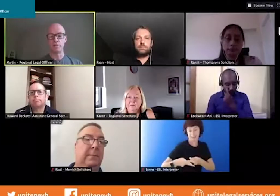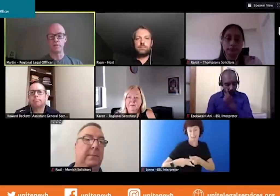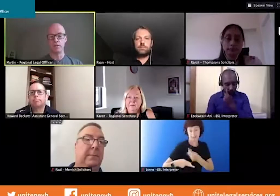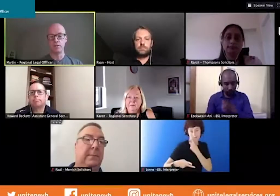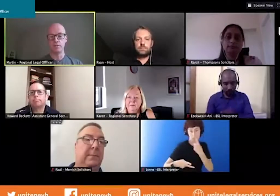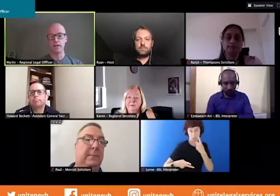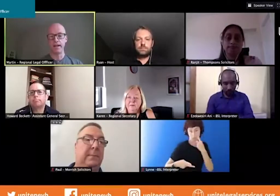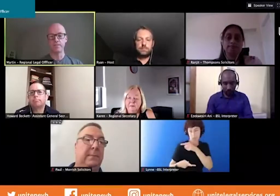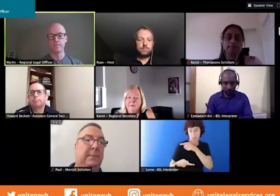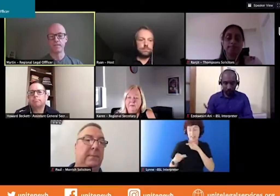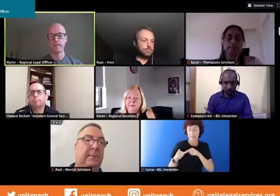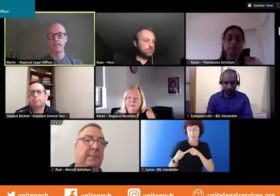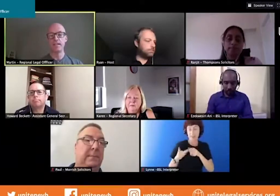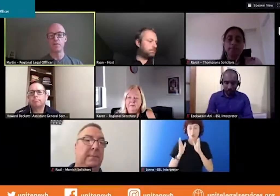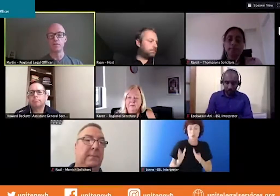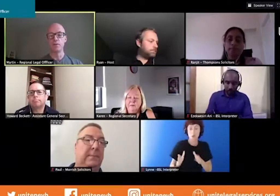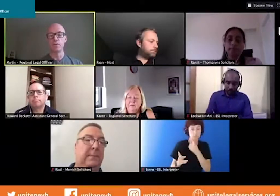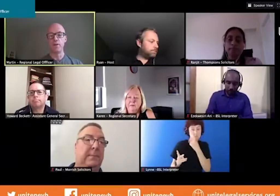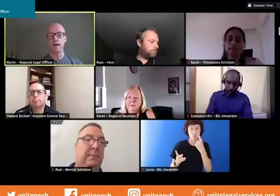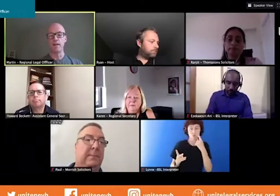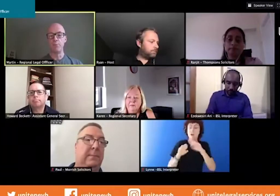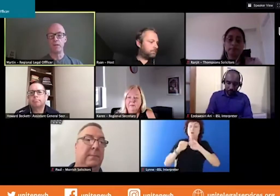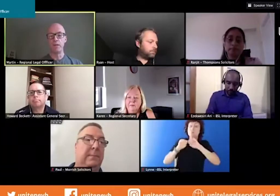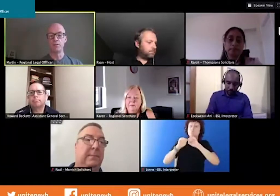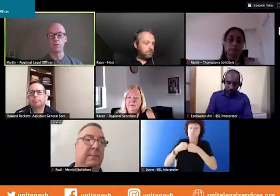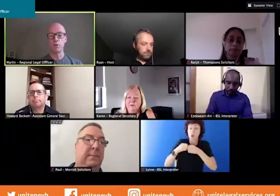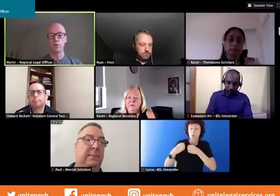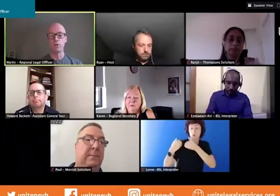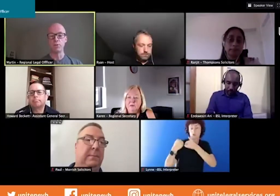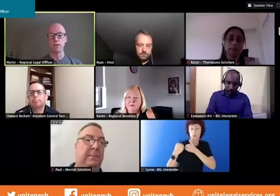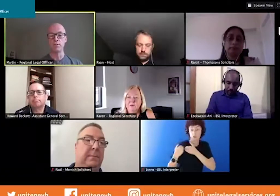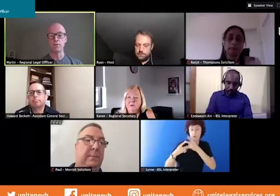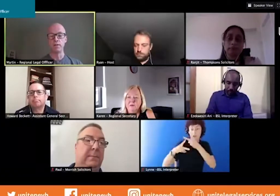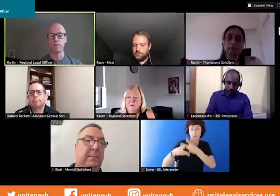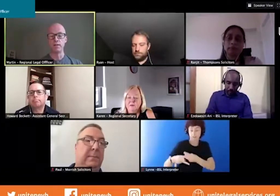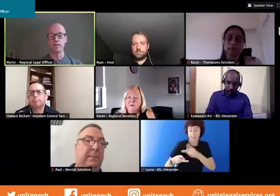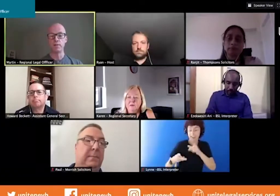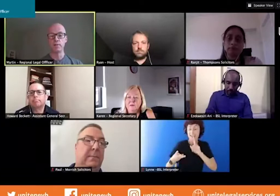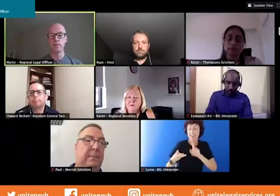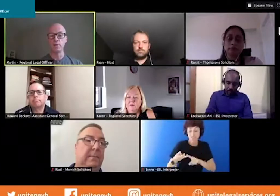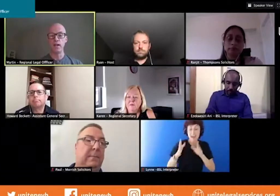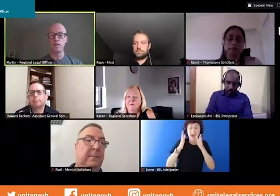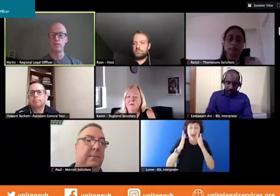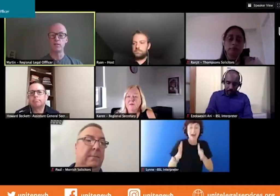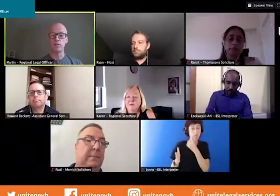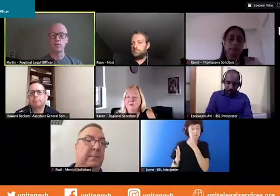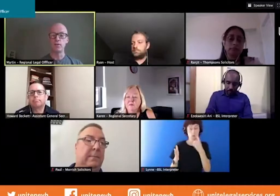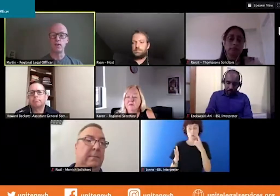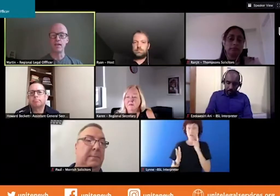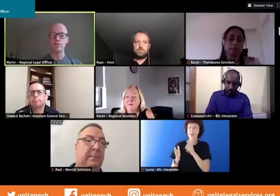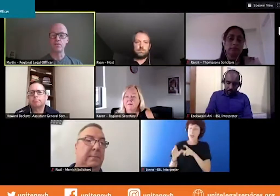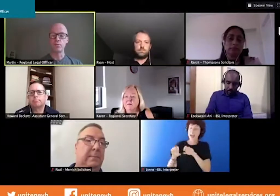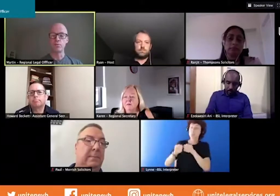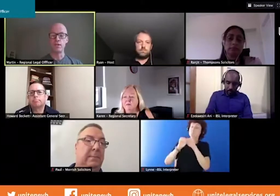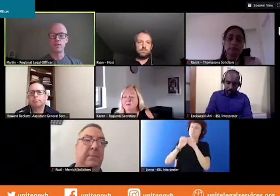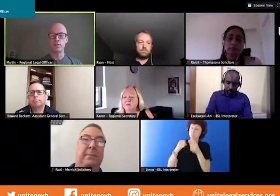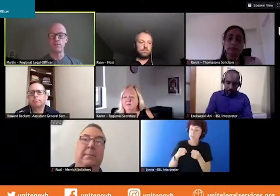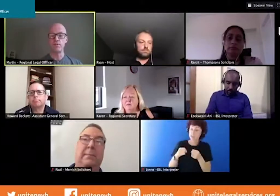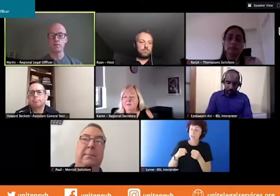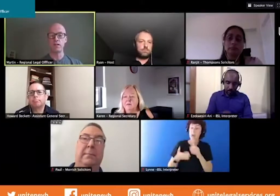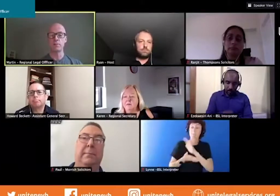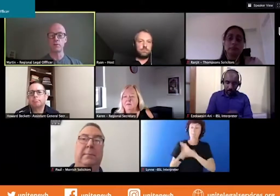that duty of care. And then you've got to show that that breach caused you an injury. Once you've done that, you've got to show that that injury was